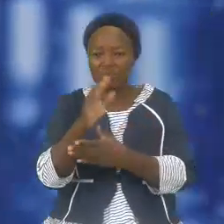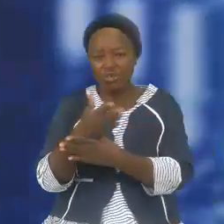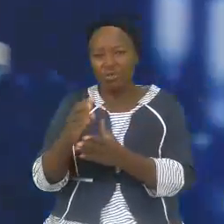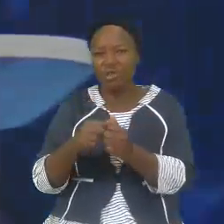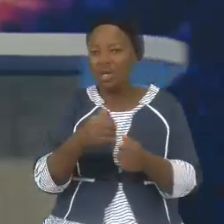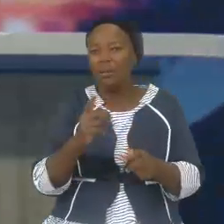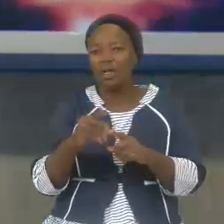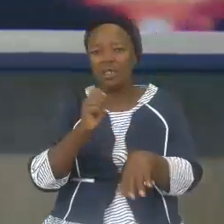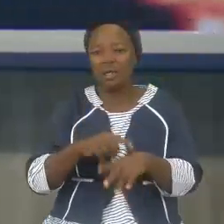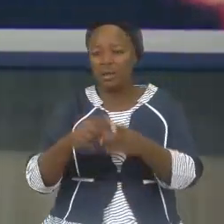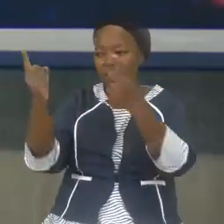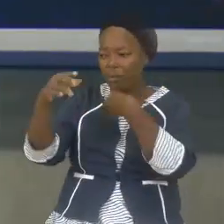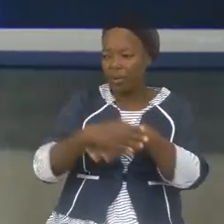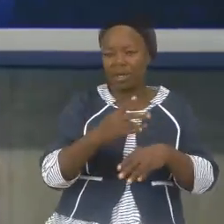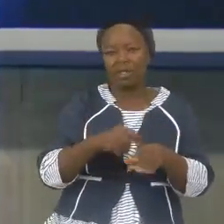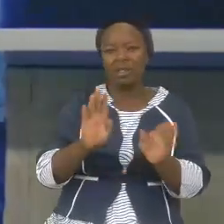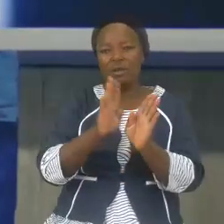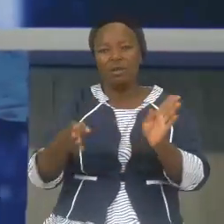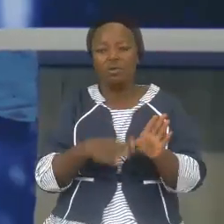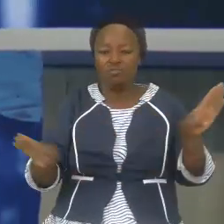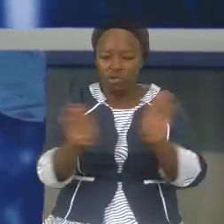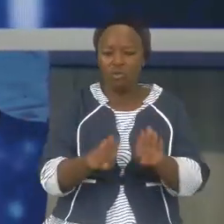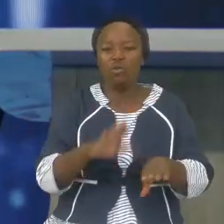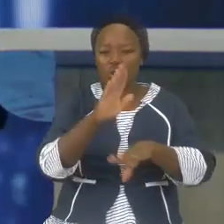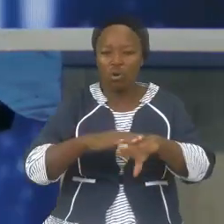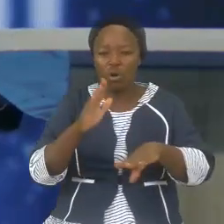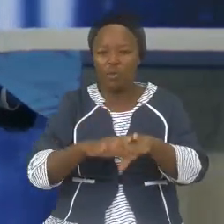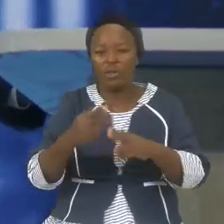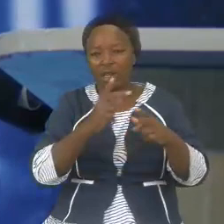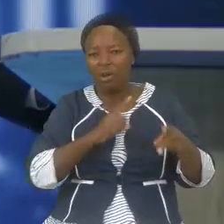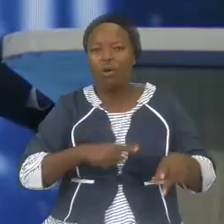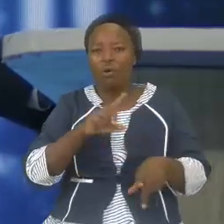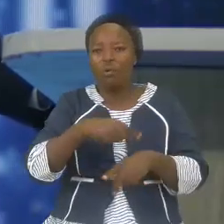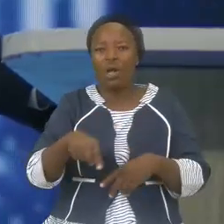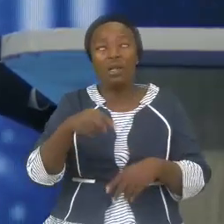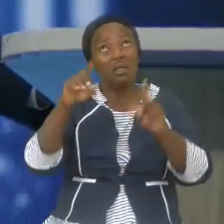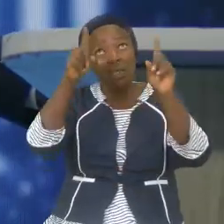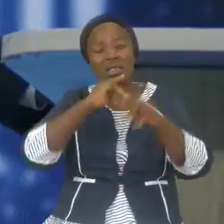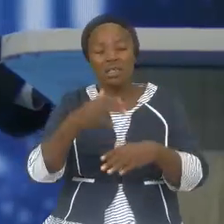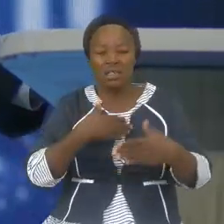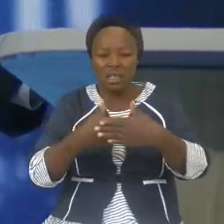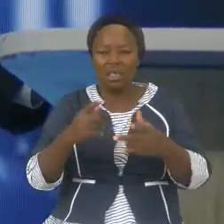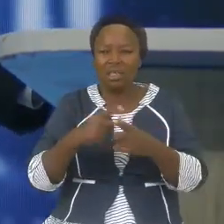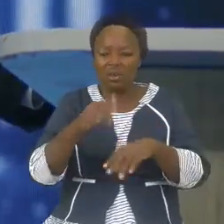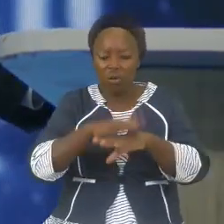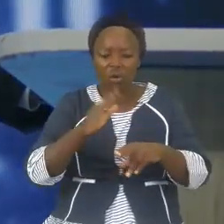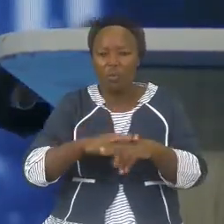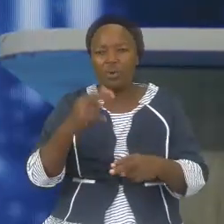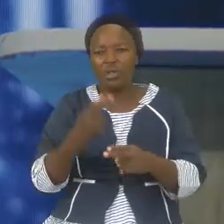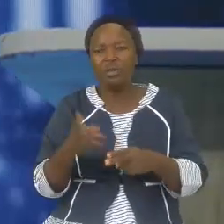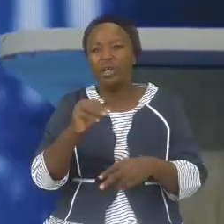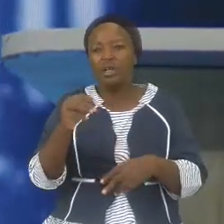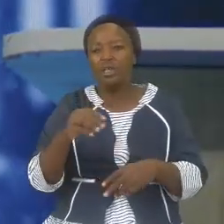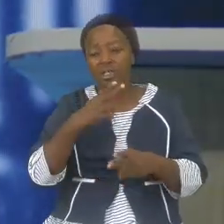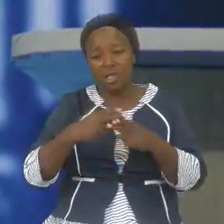there, the door was shut. Call upon the Lord while he's near. Call ye upon him while he's near and can hear